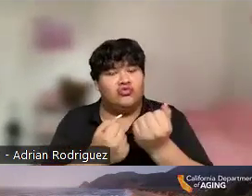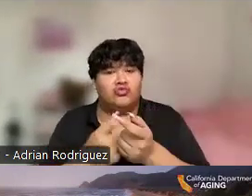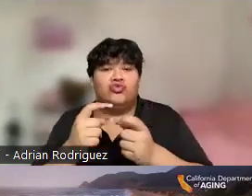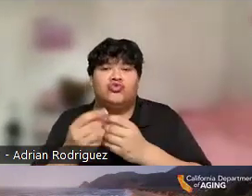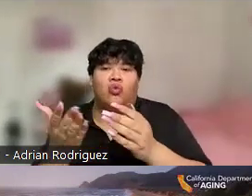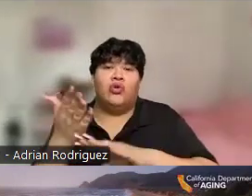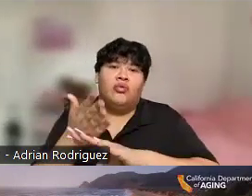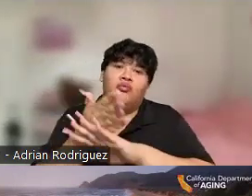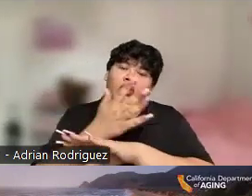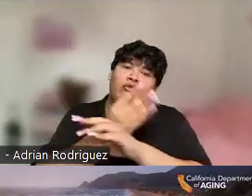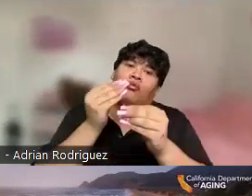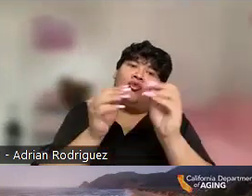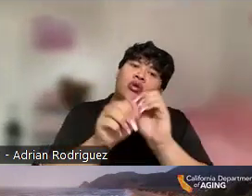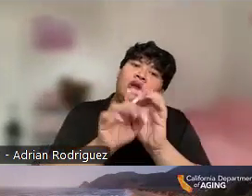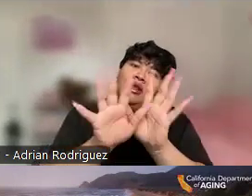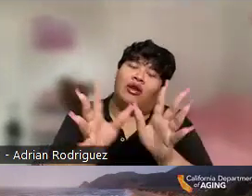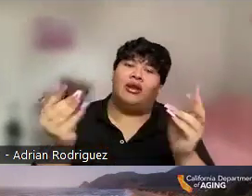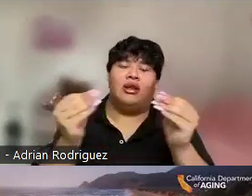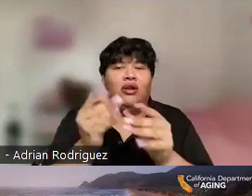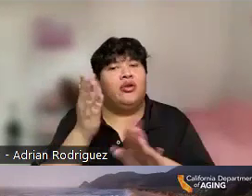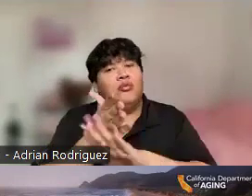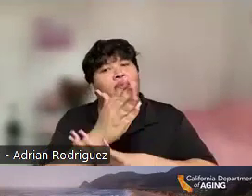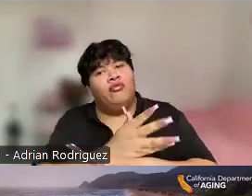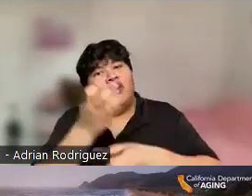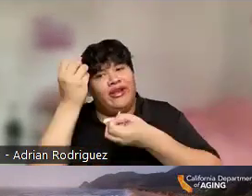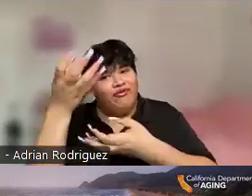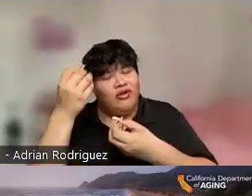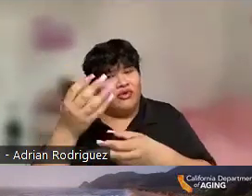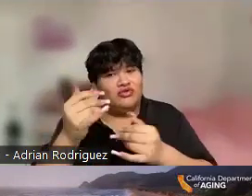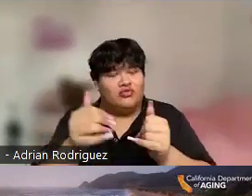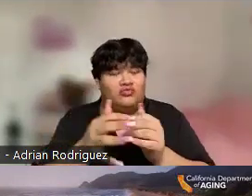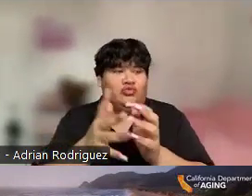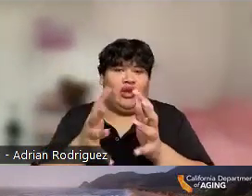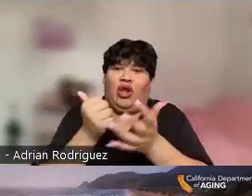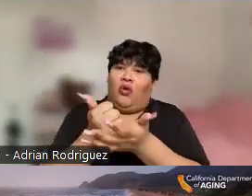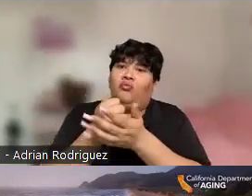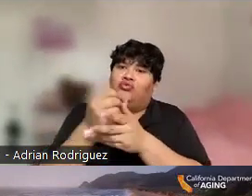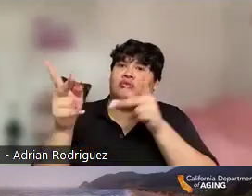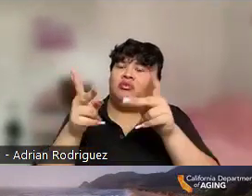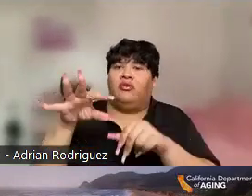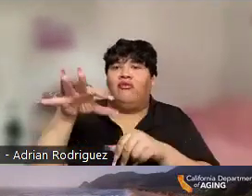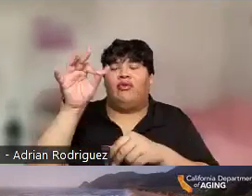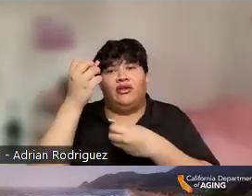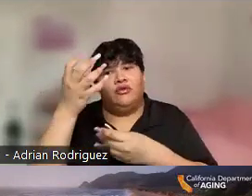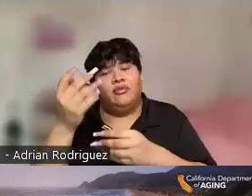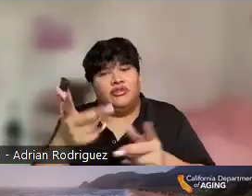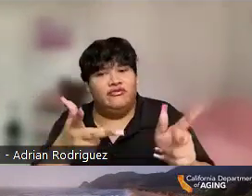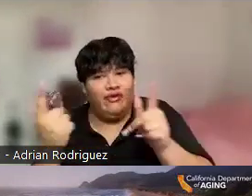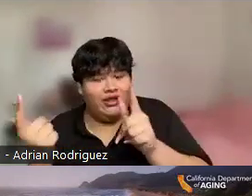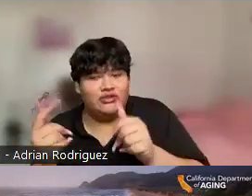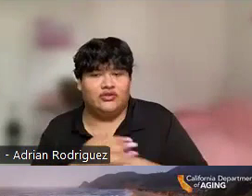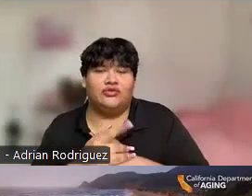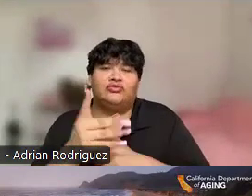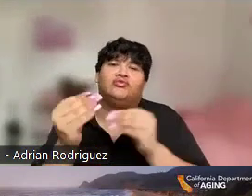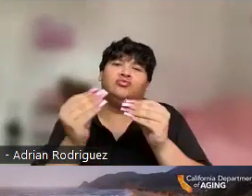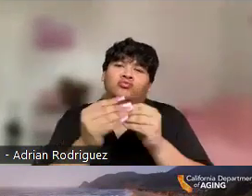clarity and the organization of the information really helps people find the answers faster. So we'll go into a little bit